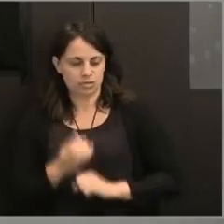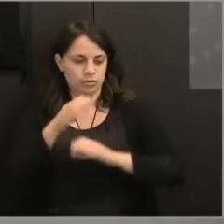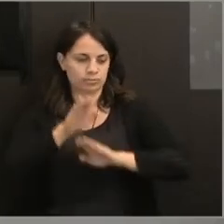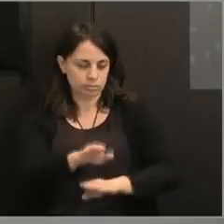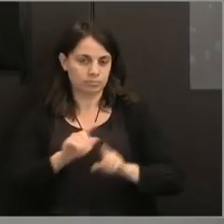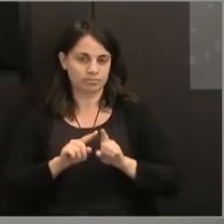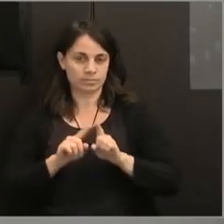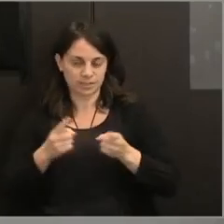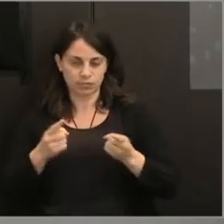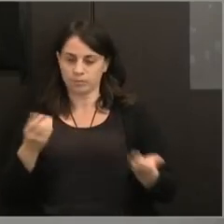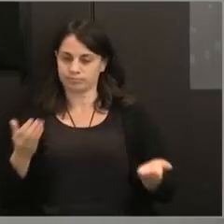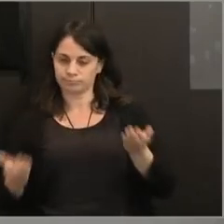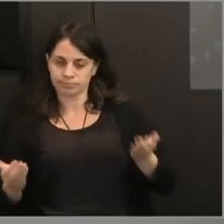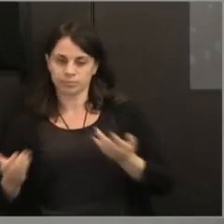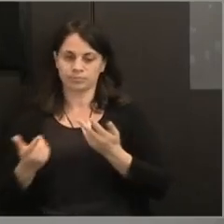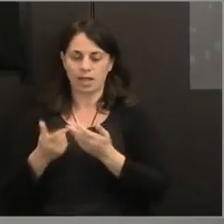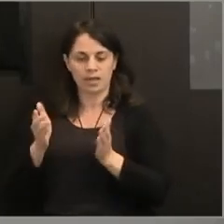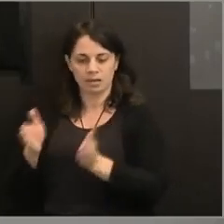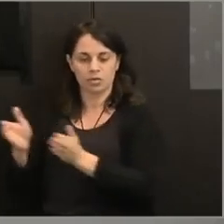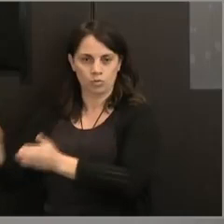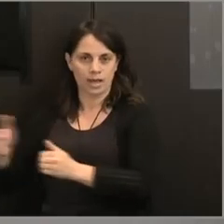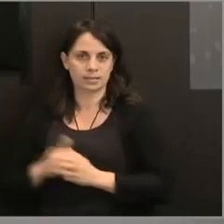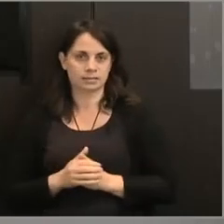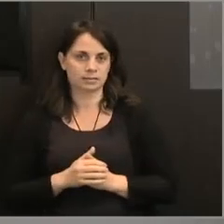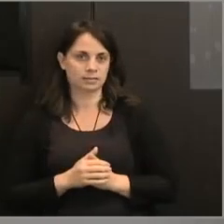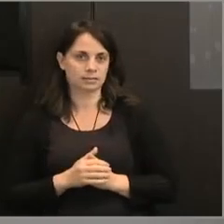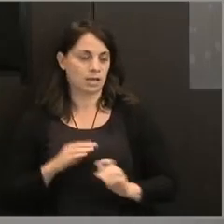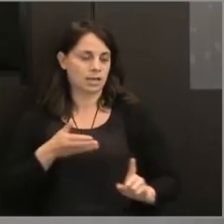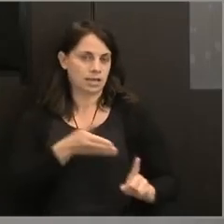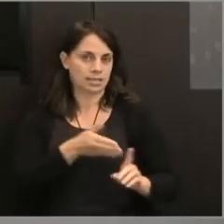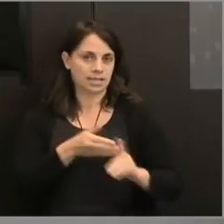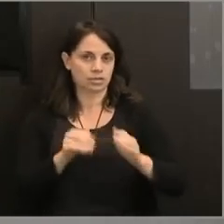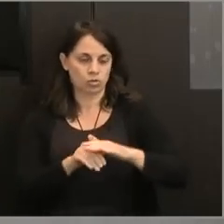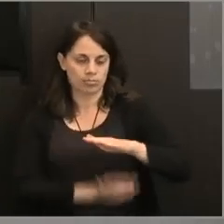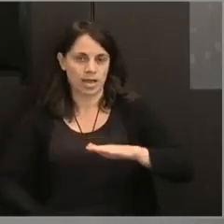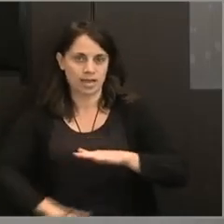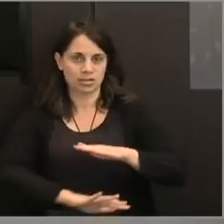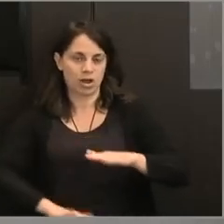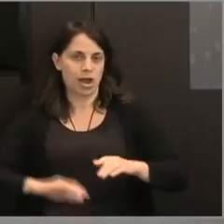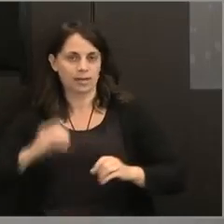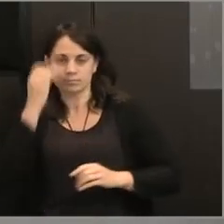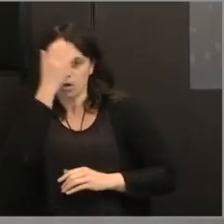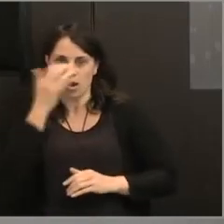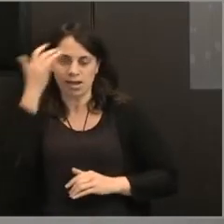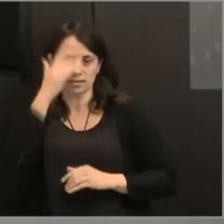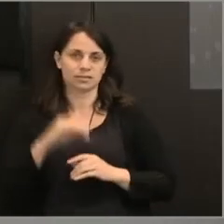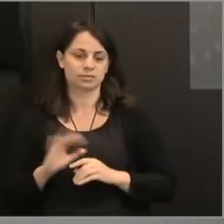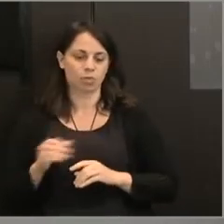ways, the intent and indeed the underlying and purposeful ideologies of colonisation